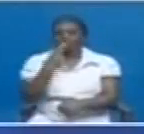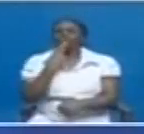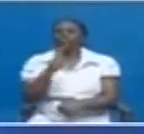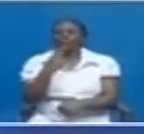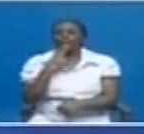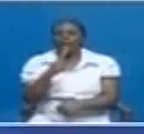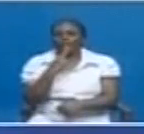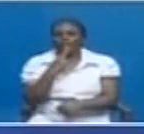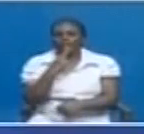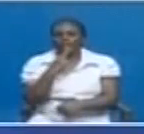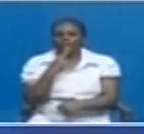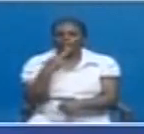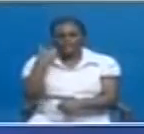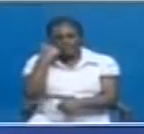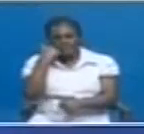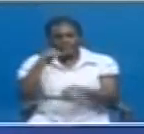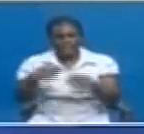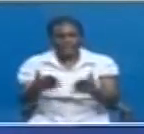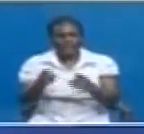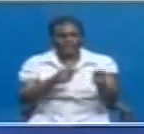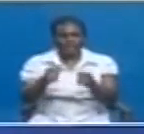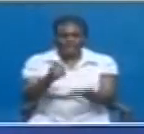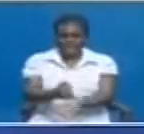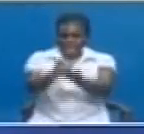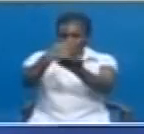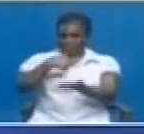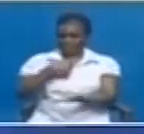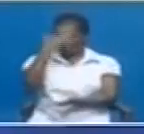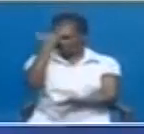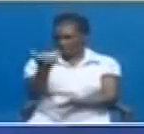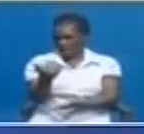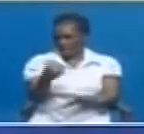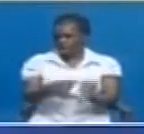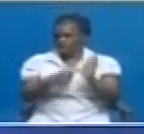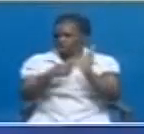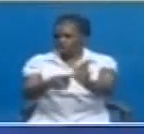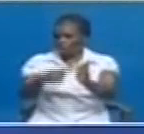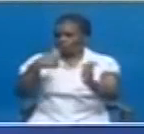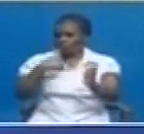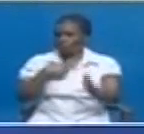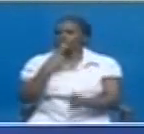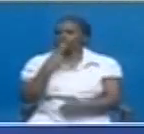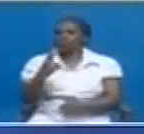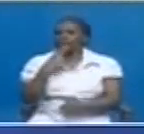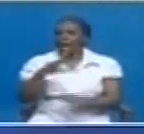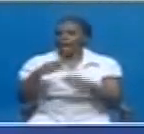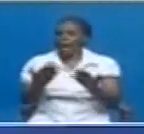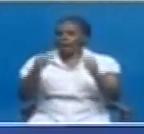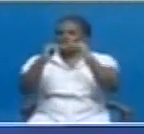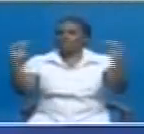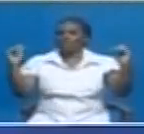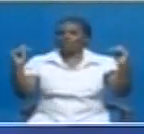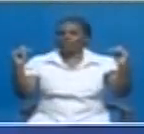as the manager posted. Anasaidia mimi kwa sababu anaonyesha mimi sukari iko namba